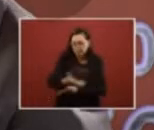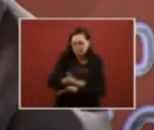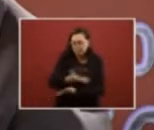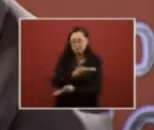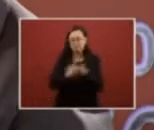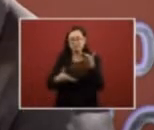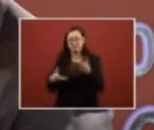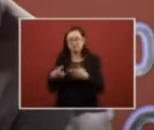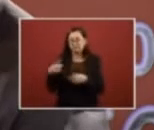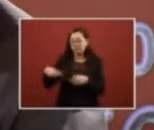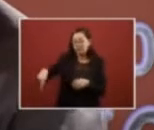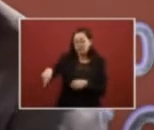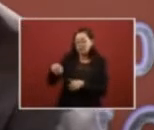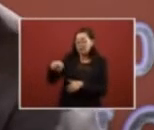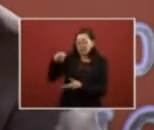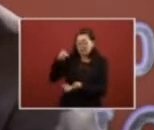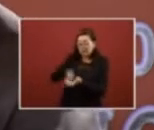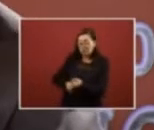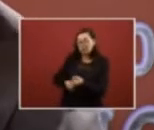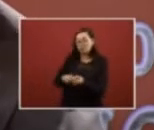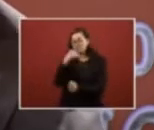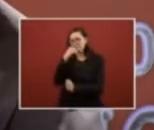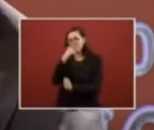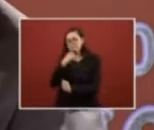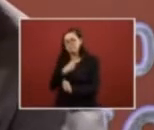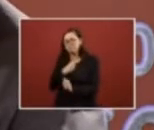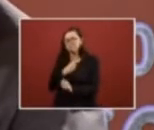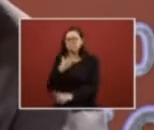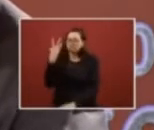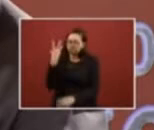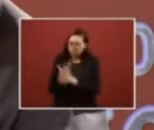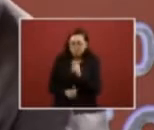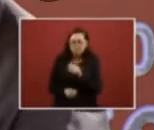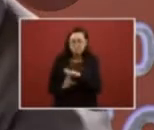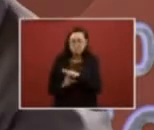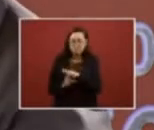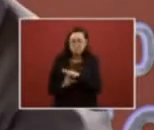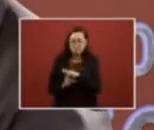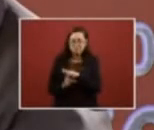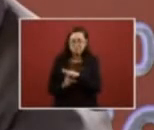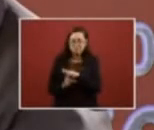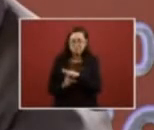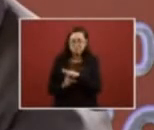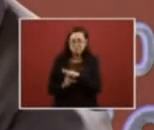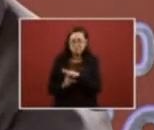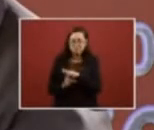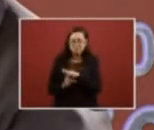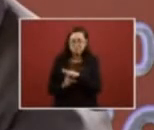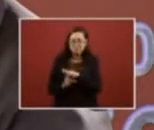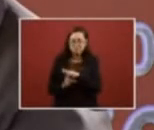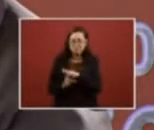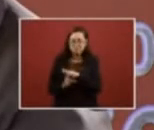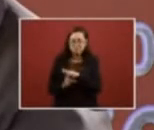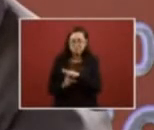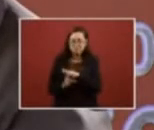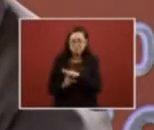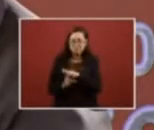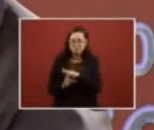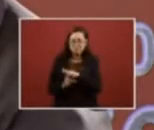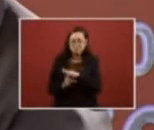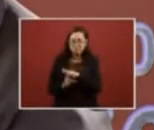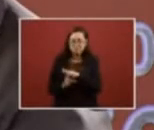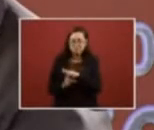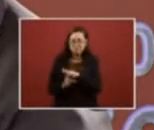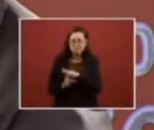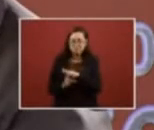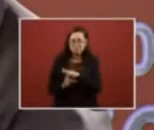displacement, y para responder a las crecientes necesidades humanitarias. and to respond to the